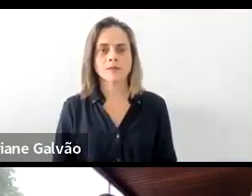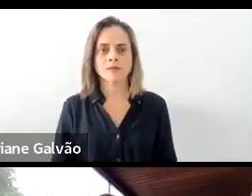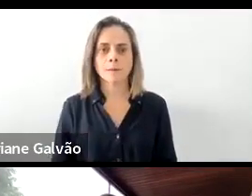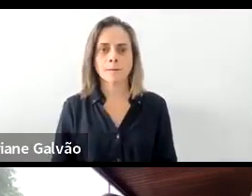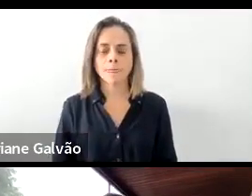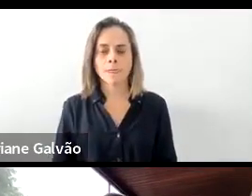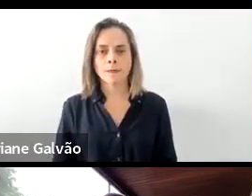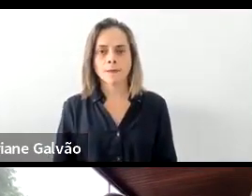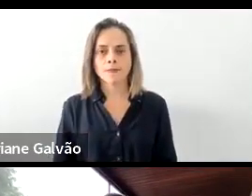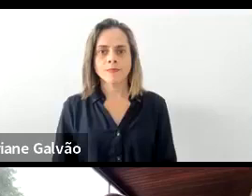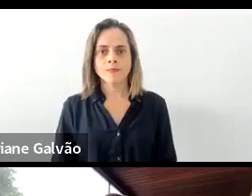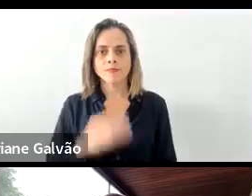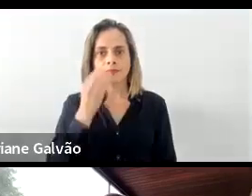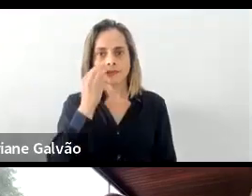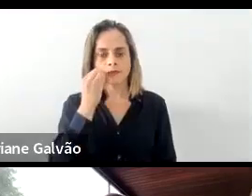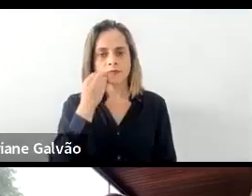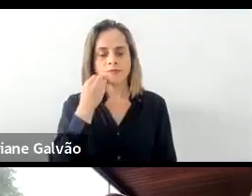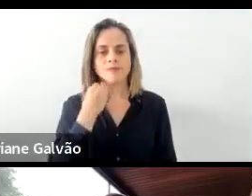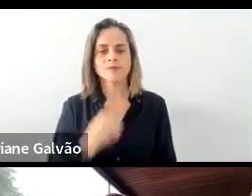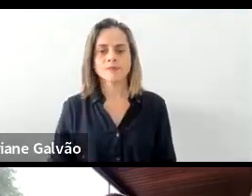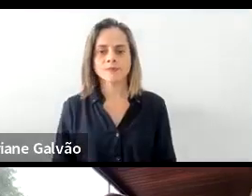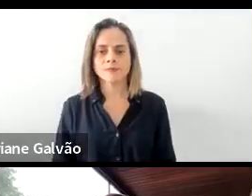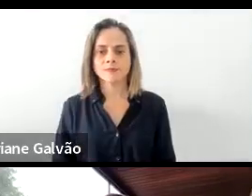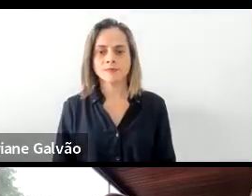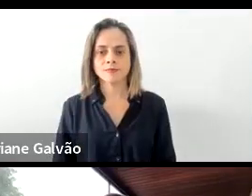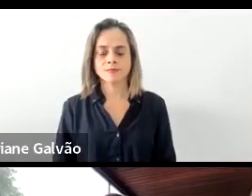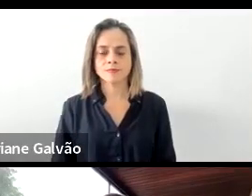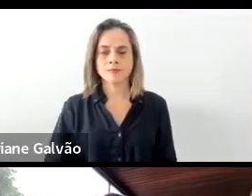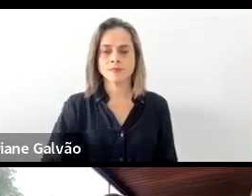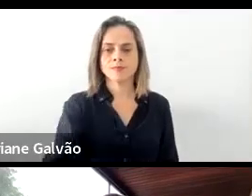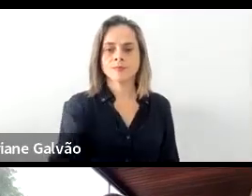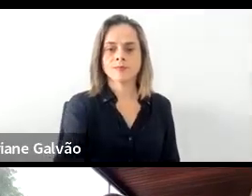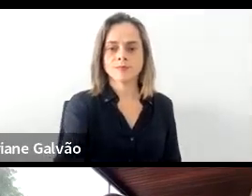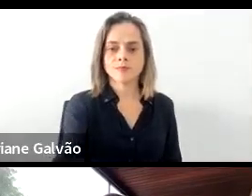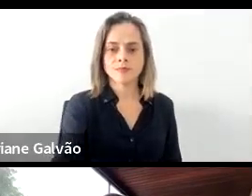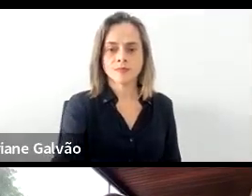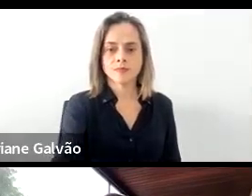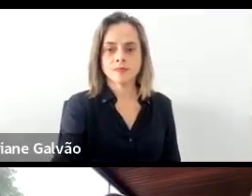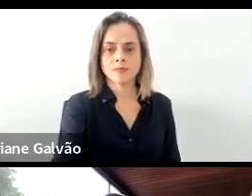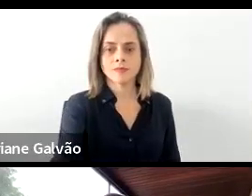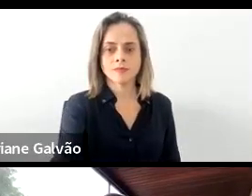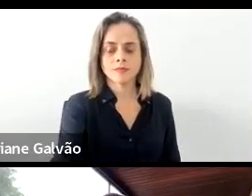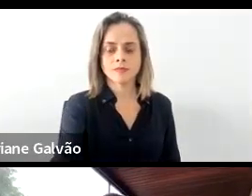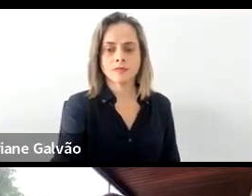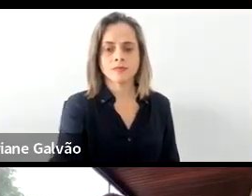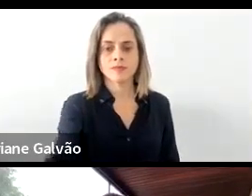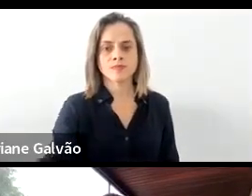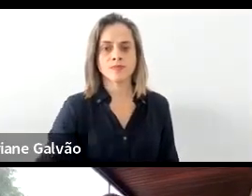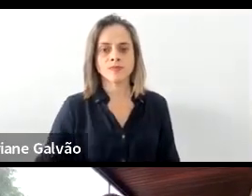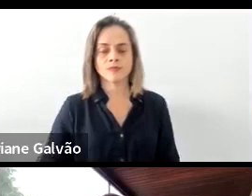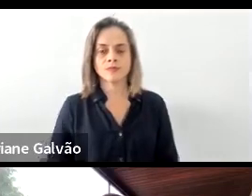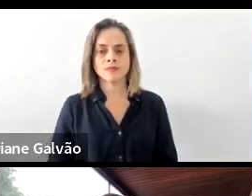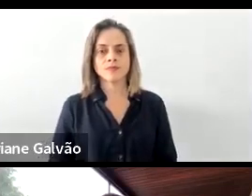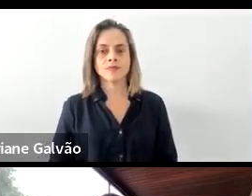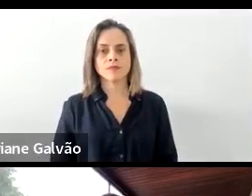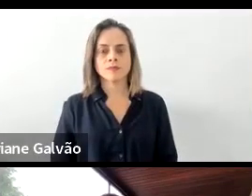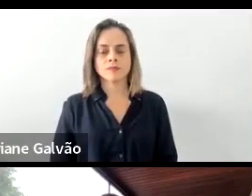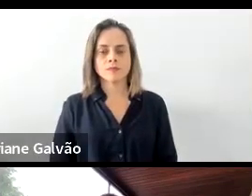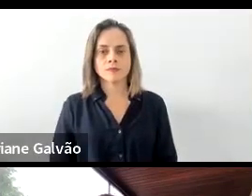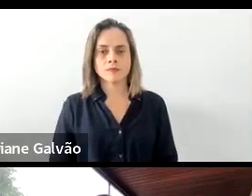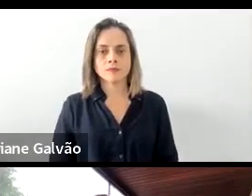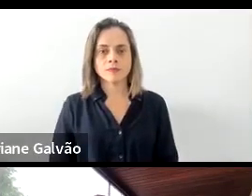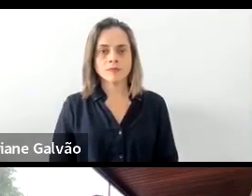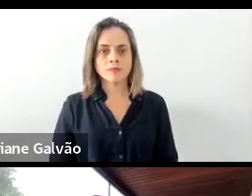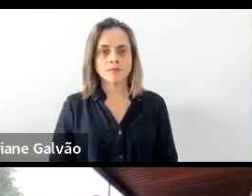aqui em inglês, vocês quiserem ouvir em português, vocês clicam lá em português. Se a gente estiver